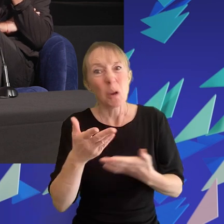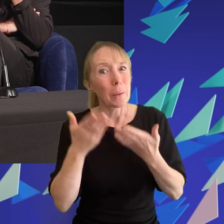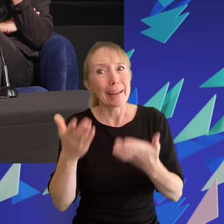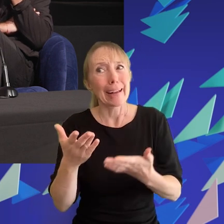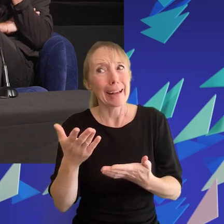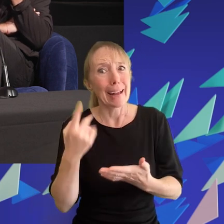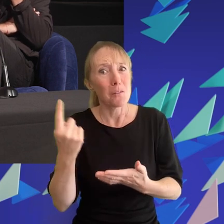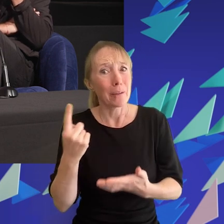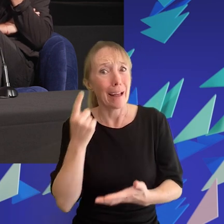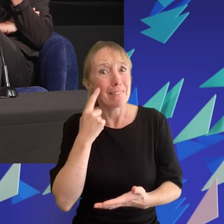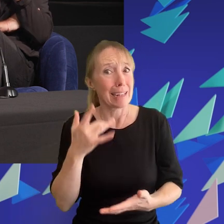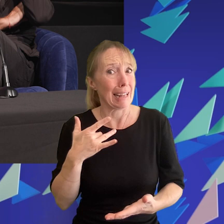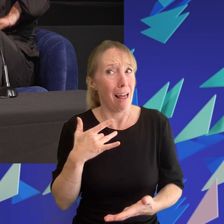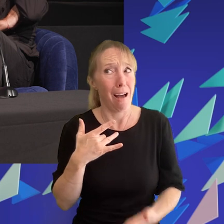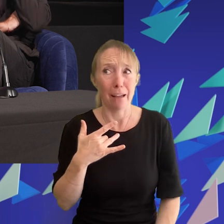do you? You really don't.